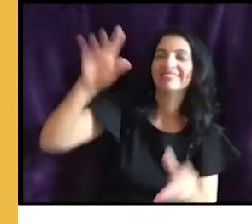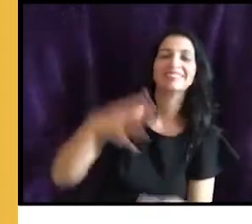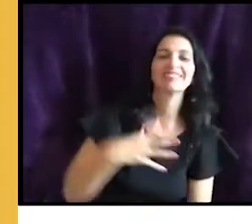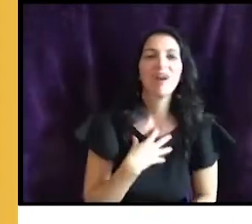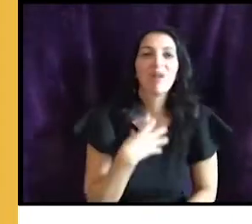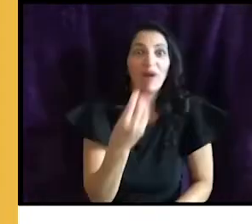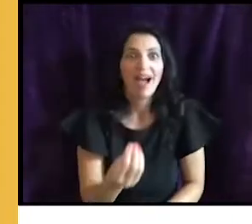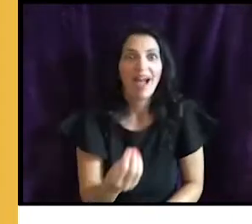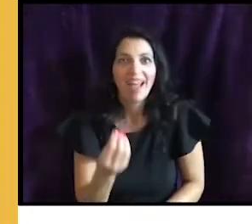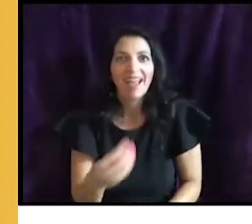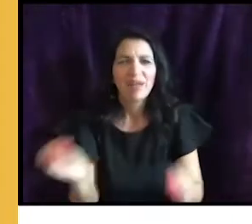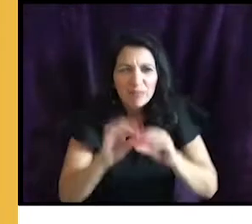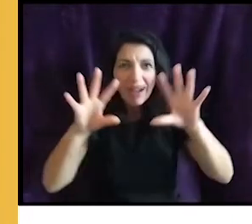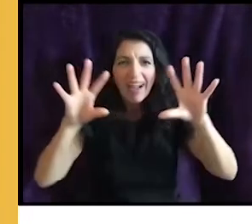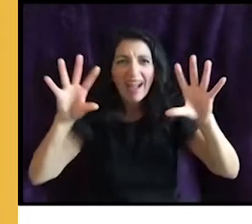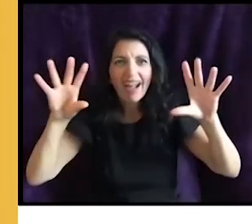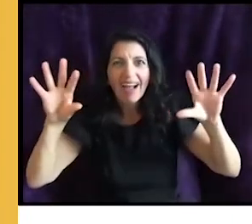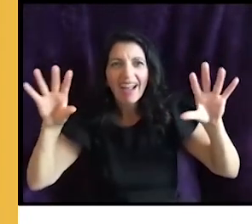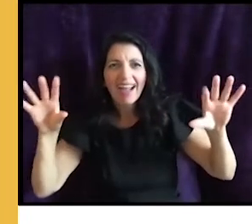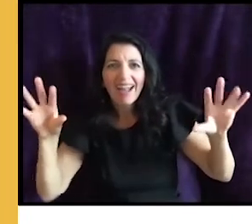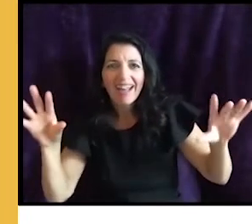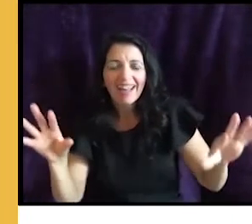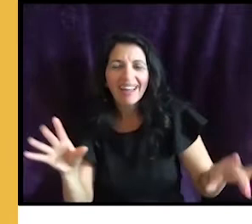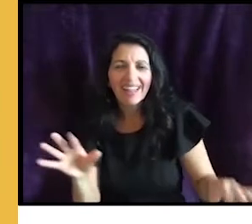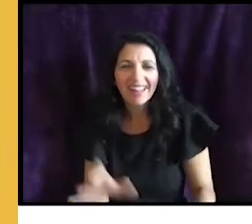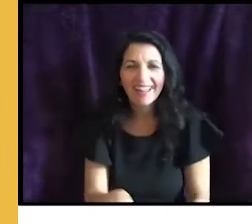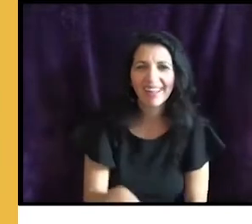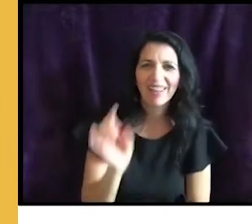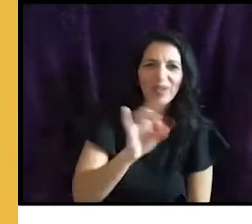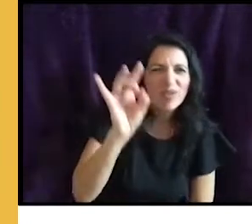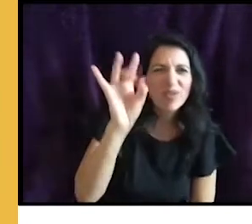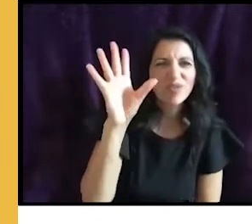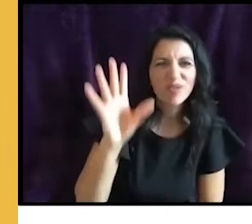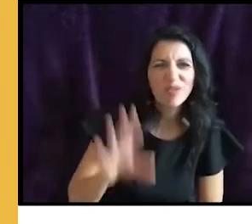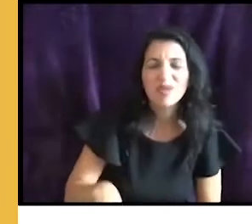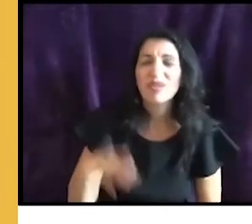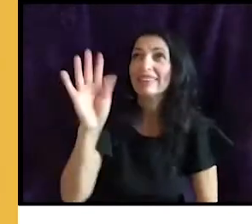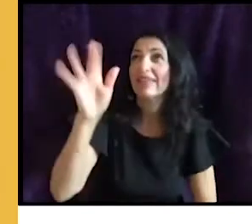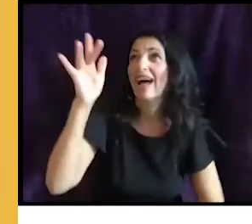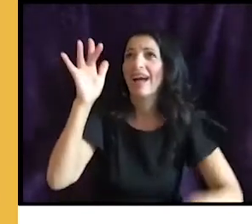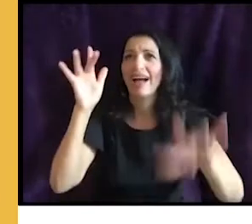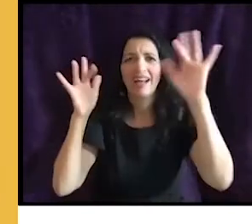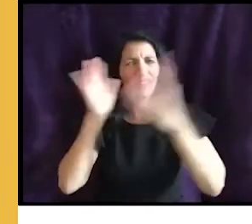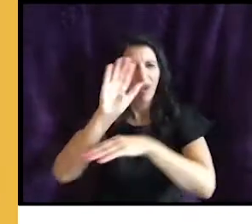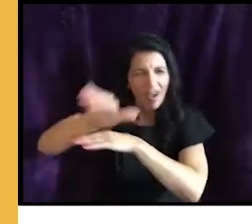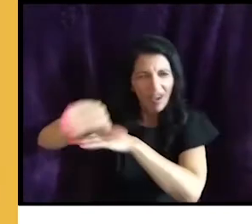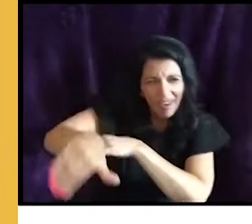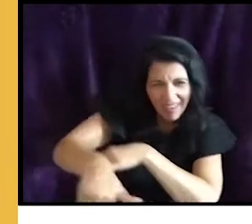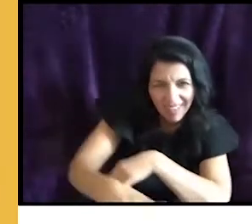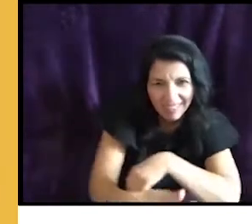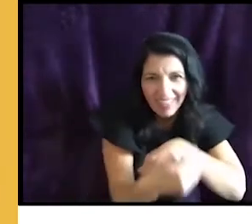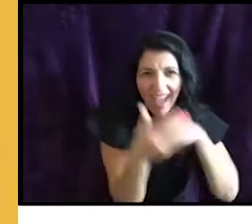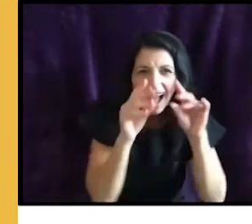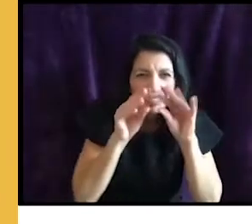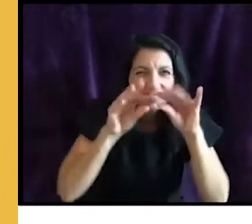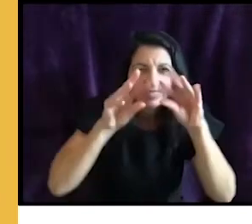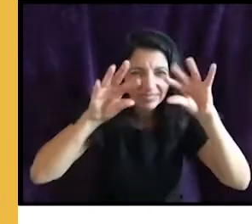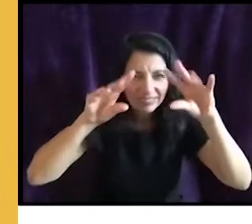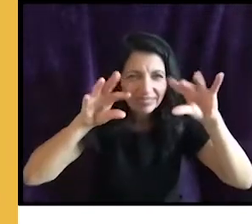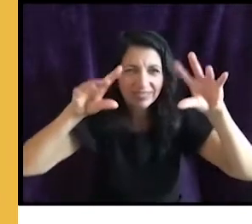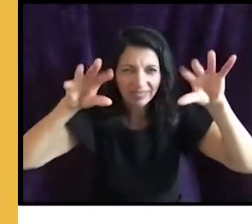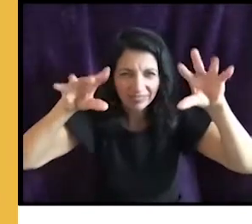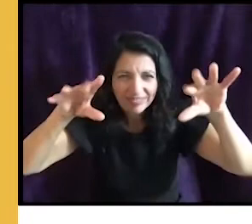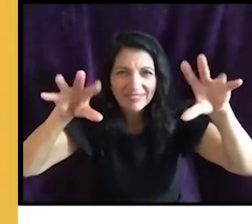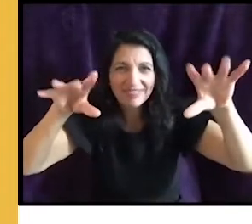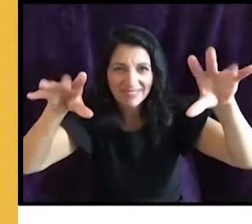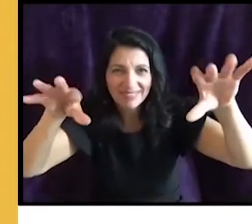twinkle, twinkle, twinkle, twinkle, white and bright. Twinkle, twinkle, white and bright. Twinkle, twinkle through the night.